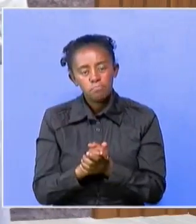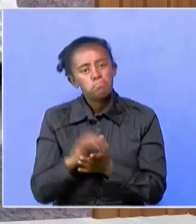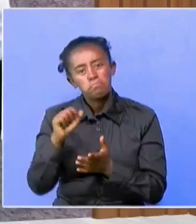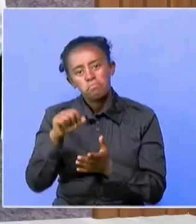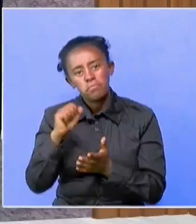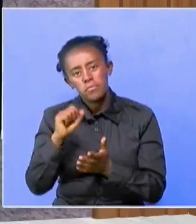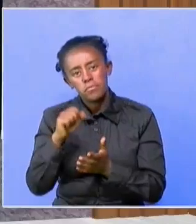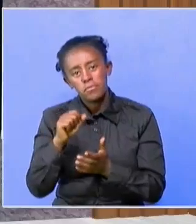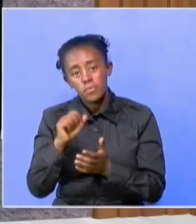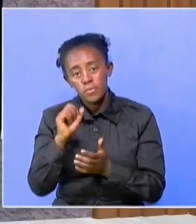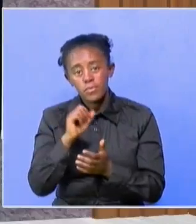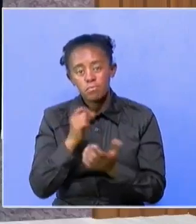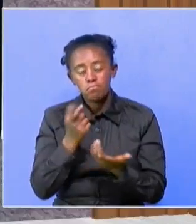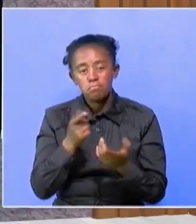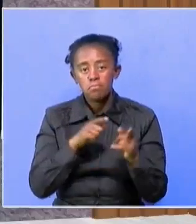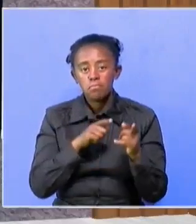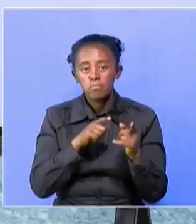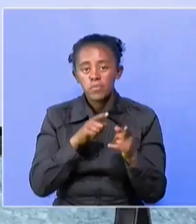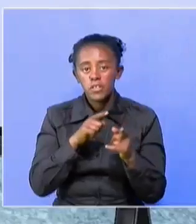some of you are saying that.